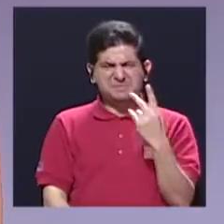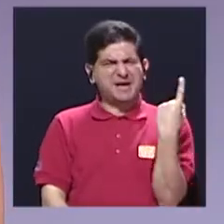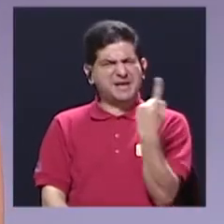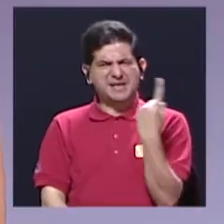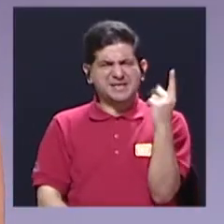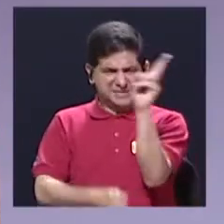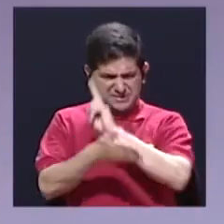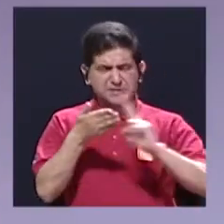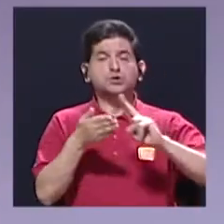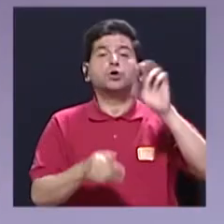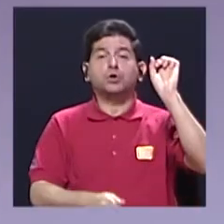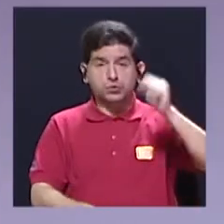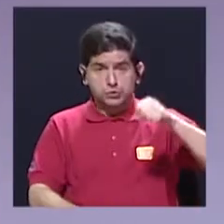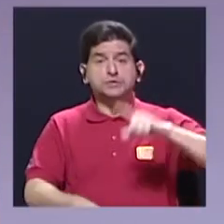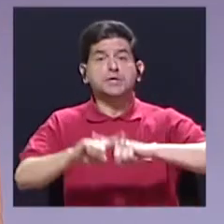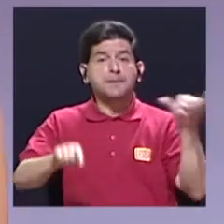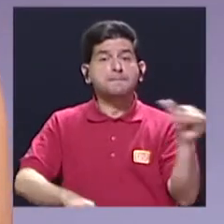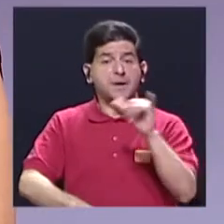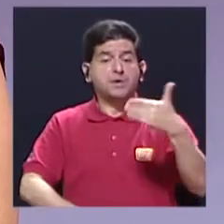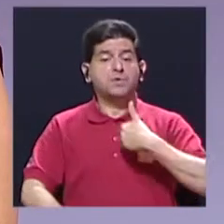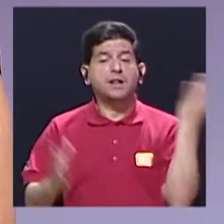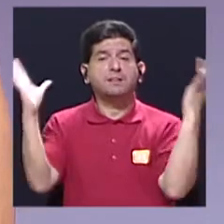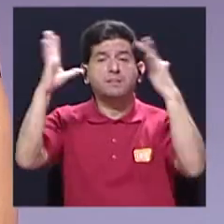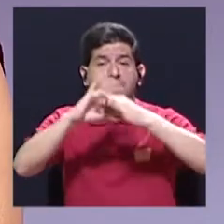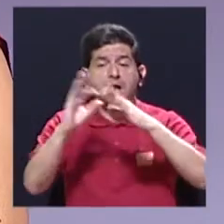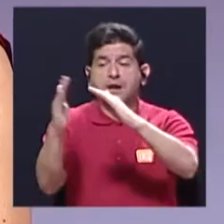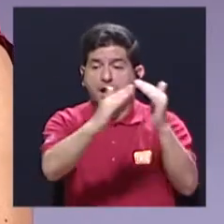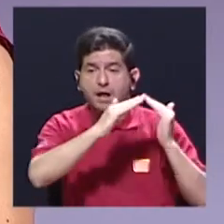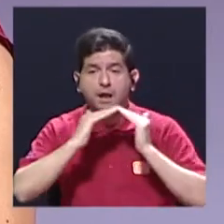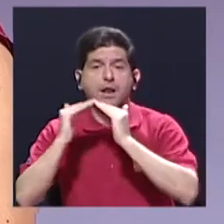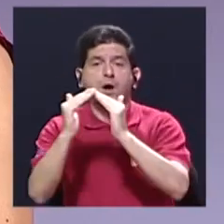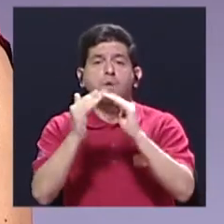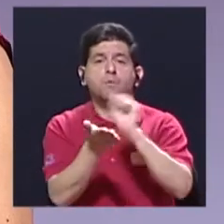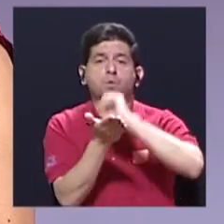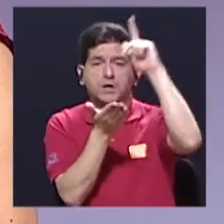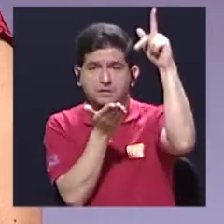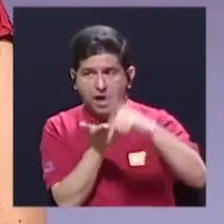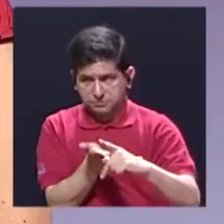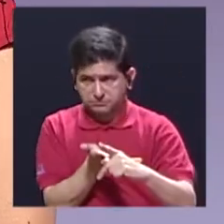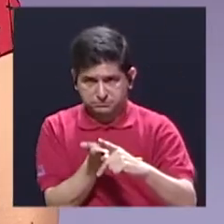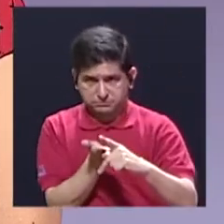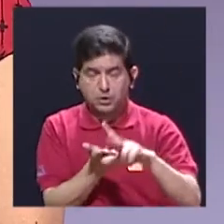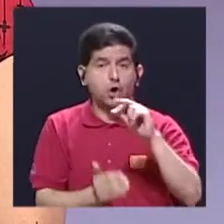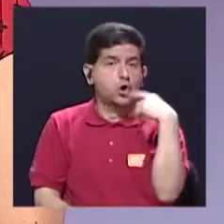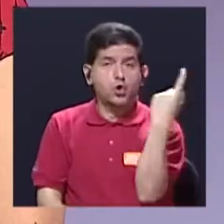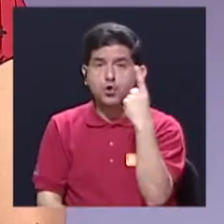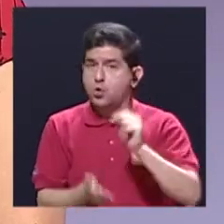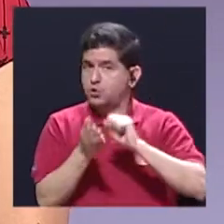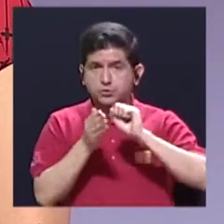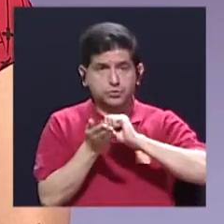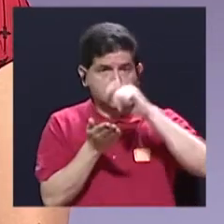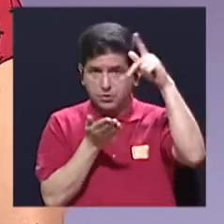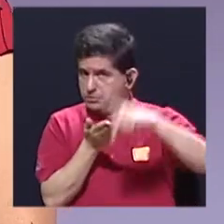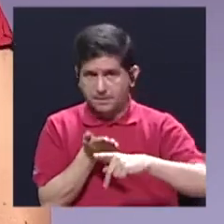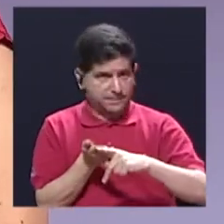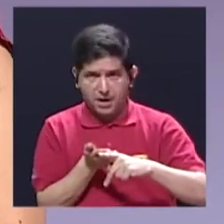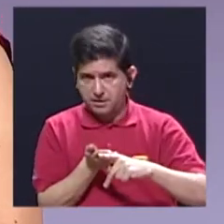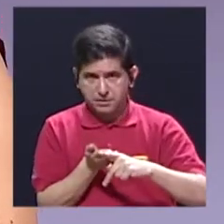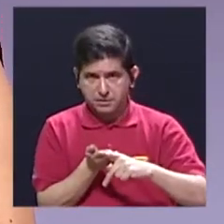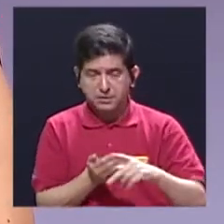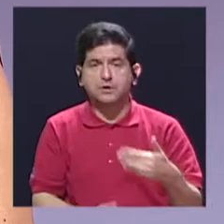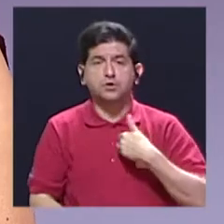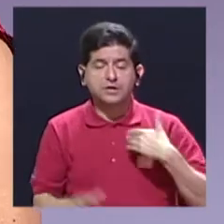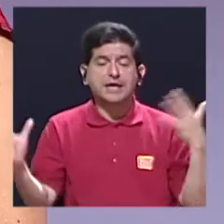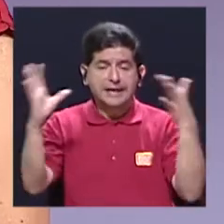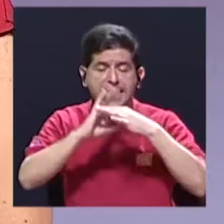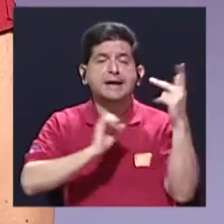Well, it is very universal, but it has to deal with the community of Montedioca. And not only Montedioca, but it has to